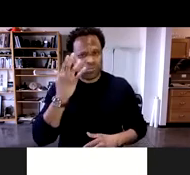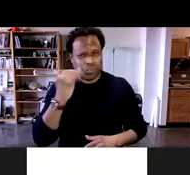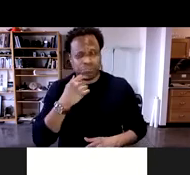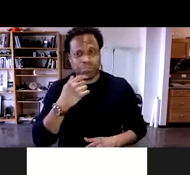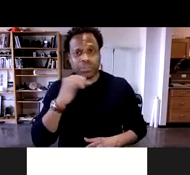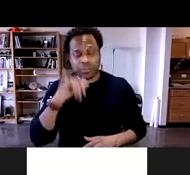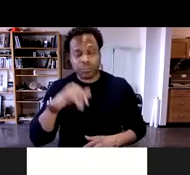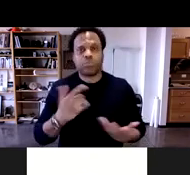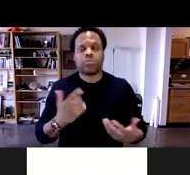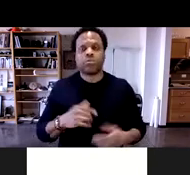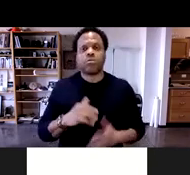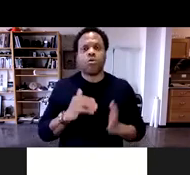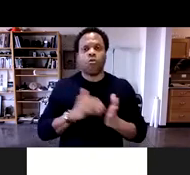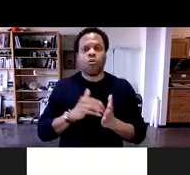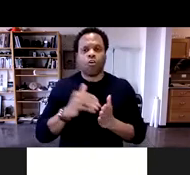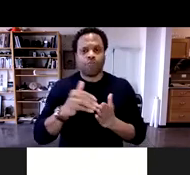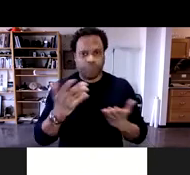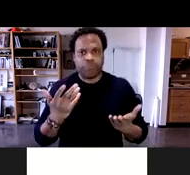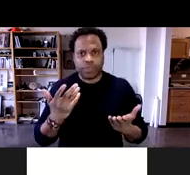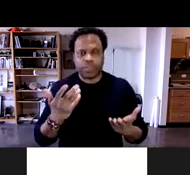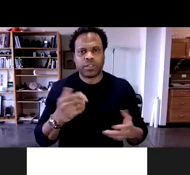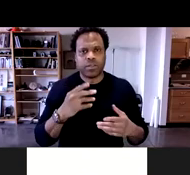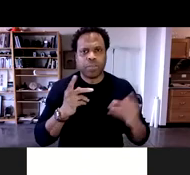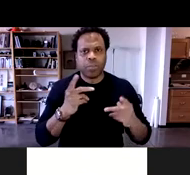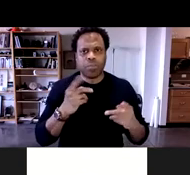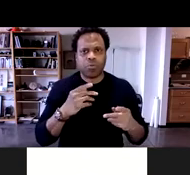Obviously, safety is first in all of these situations.